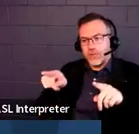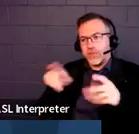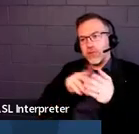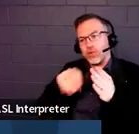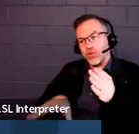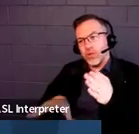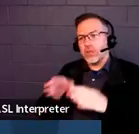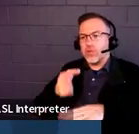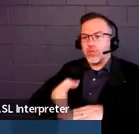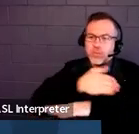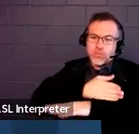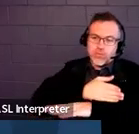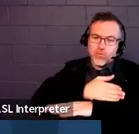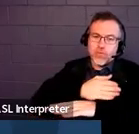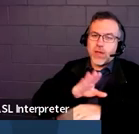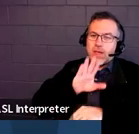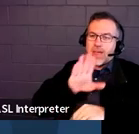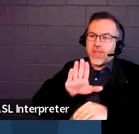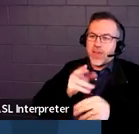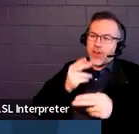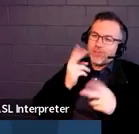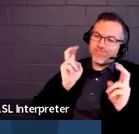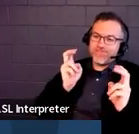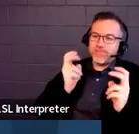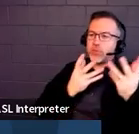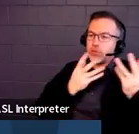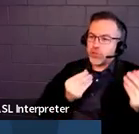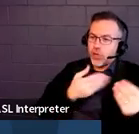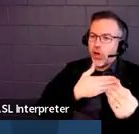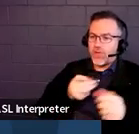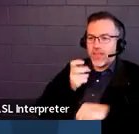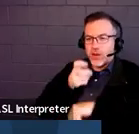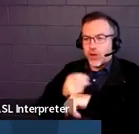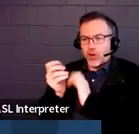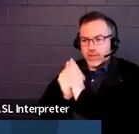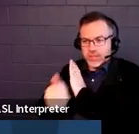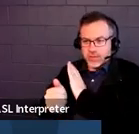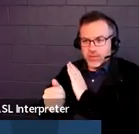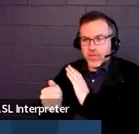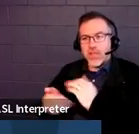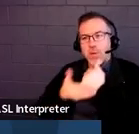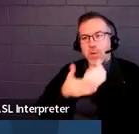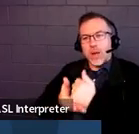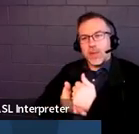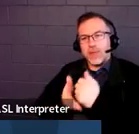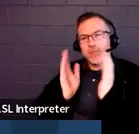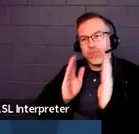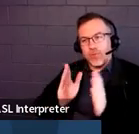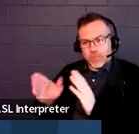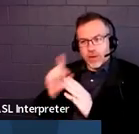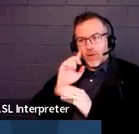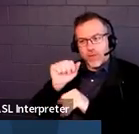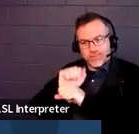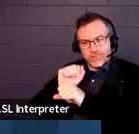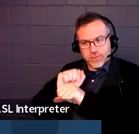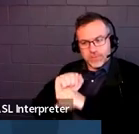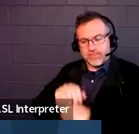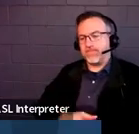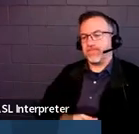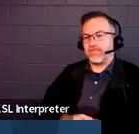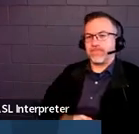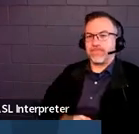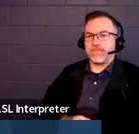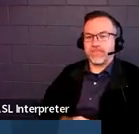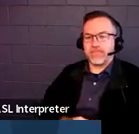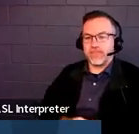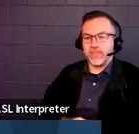soft and hard skills that will get them career ready. And at the same time, so speaking